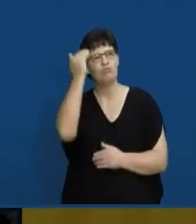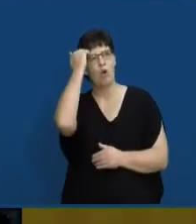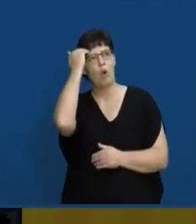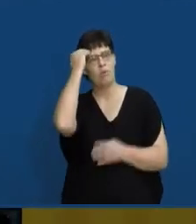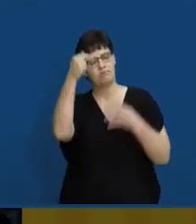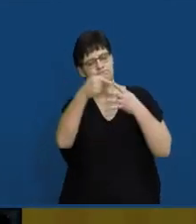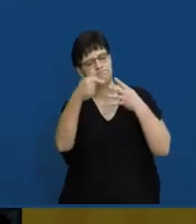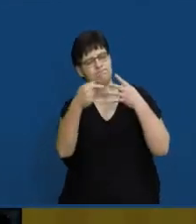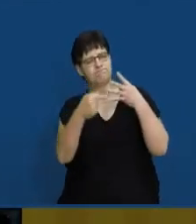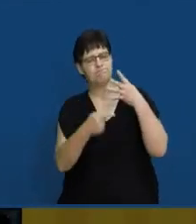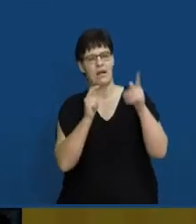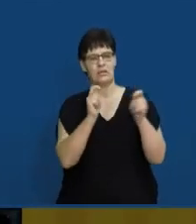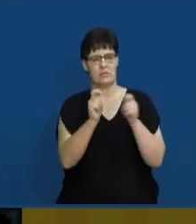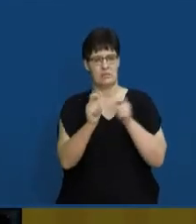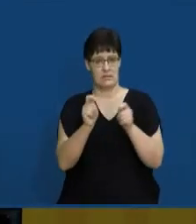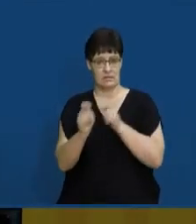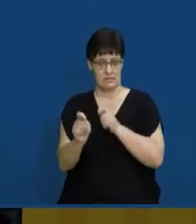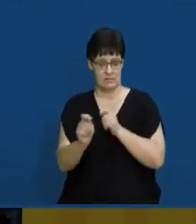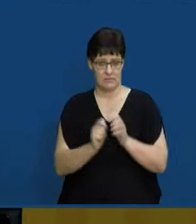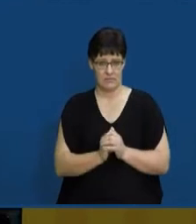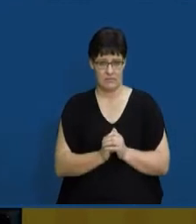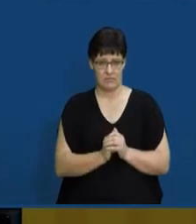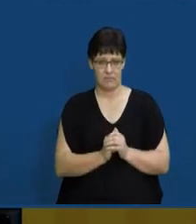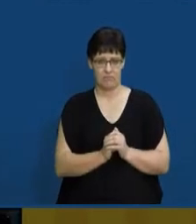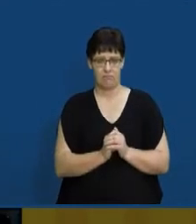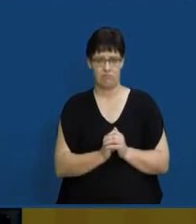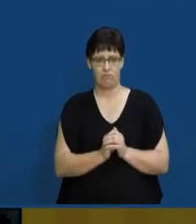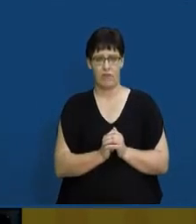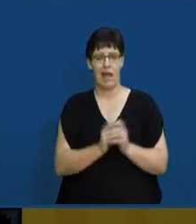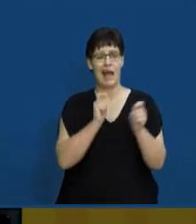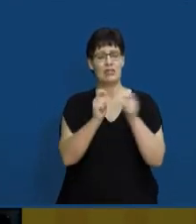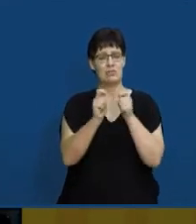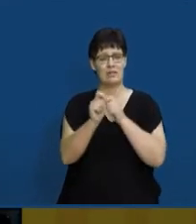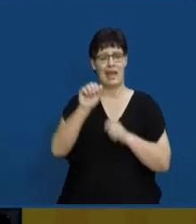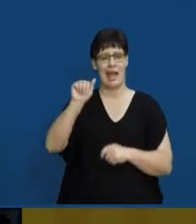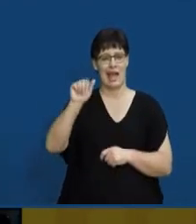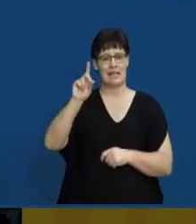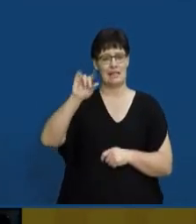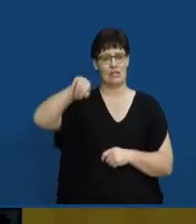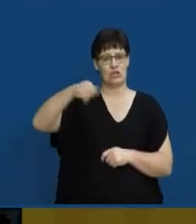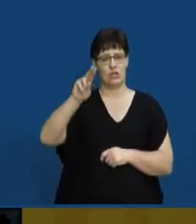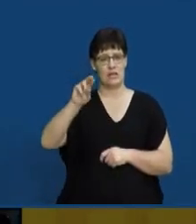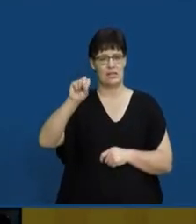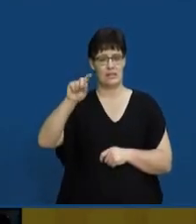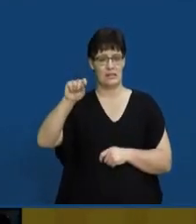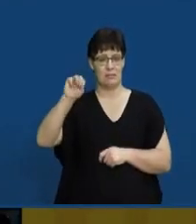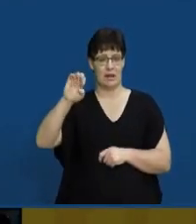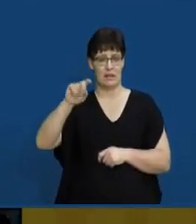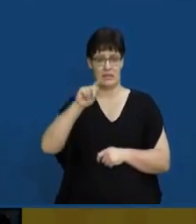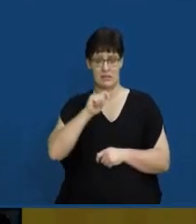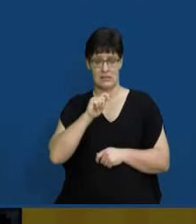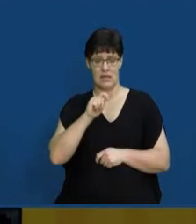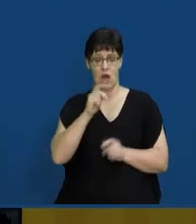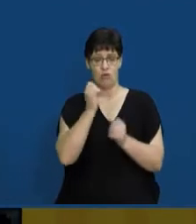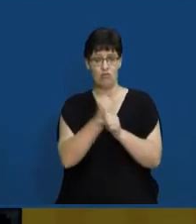of adjustments. I want to start off with an adjustment which creates so much of fear and panic with our